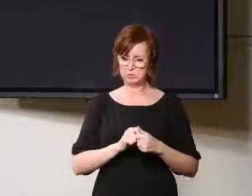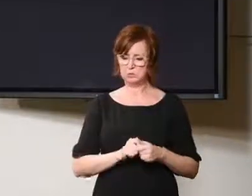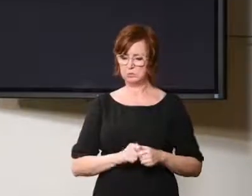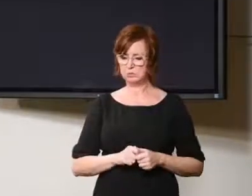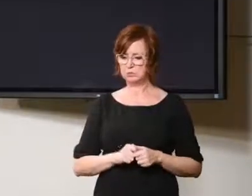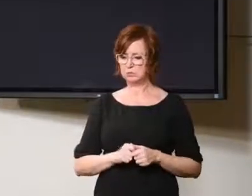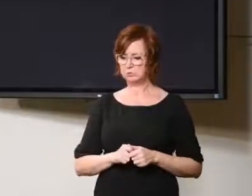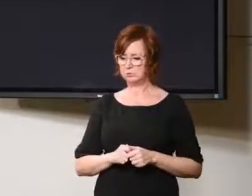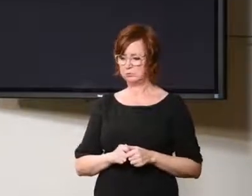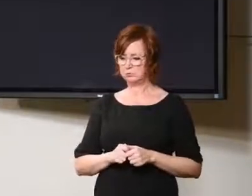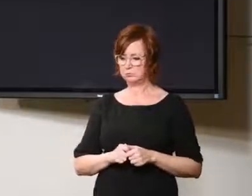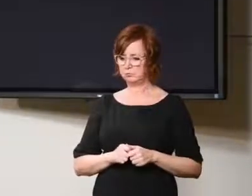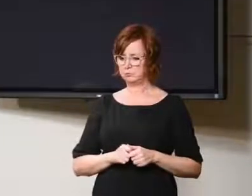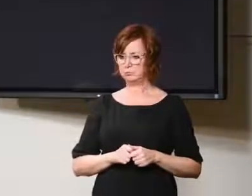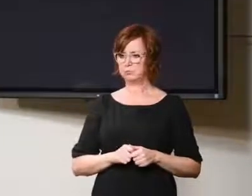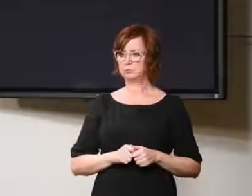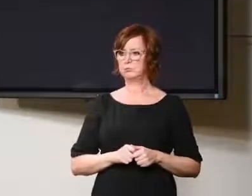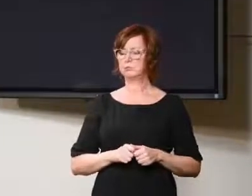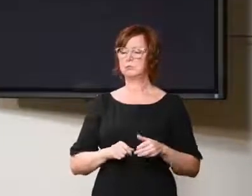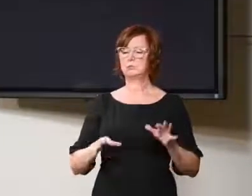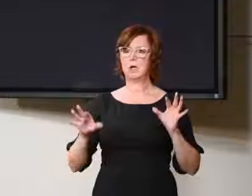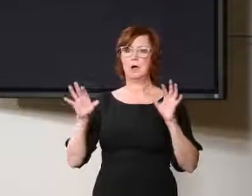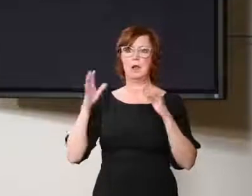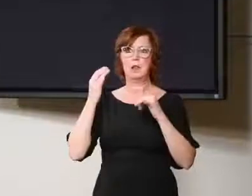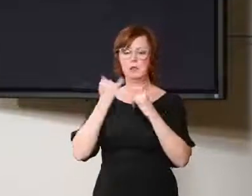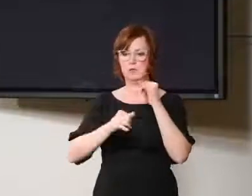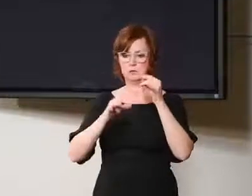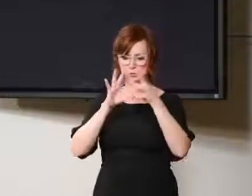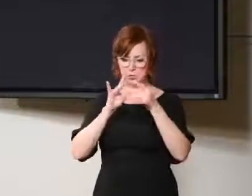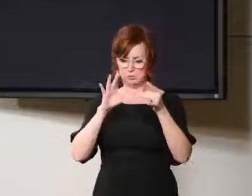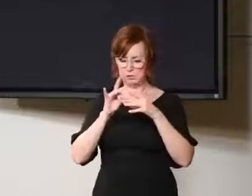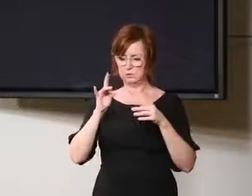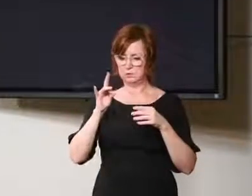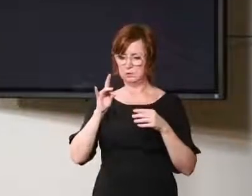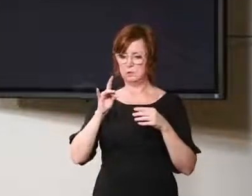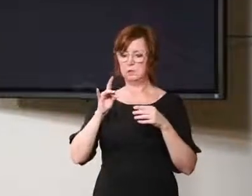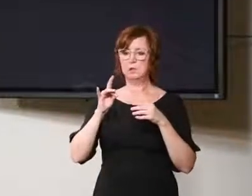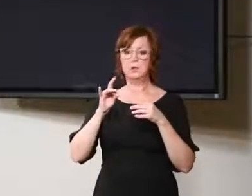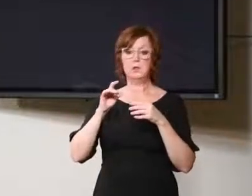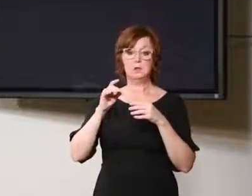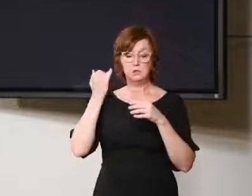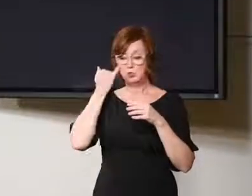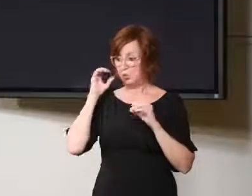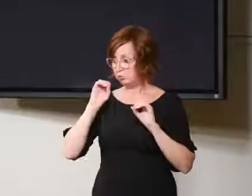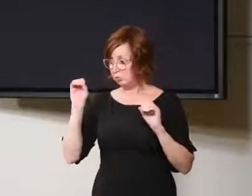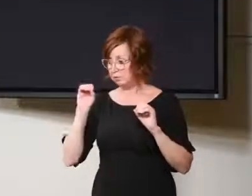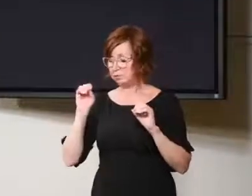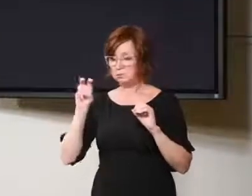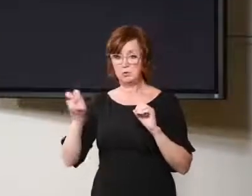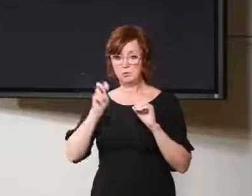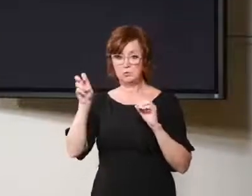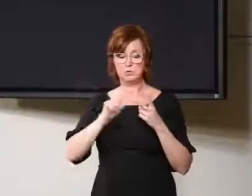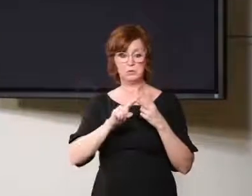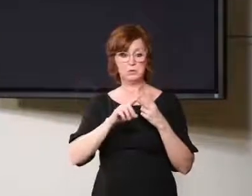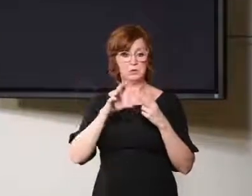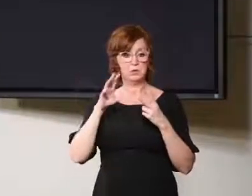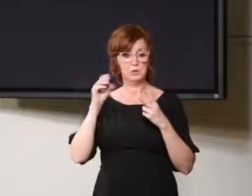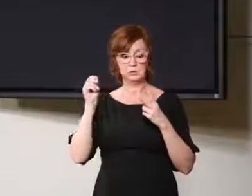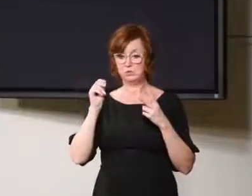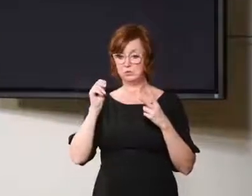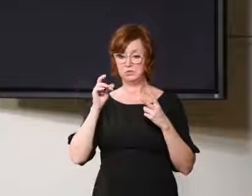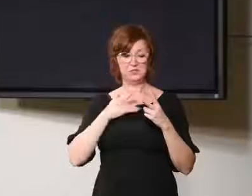you're totally symptom-free, haven't traveled, practice physical distancing, minimize mixing